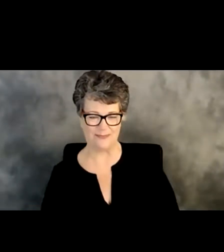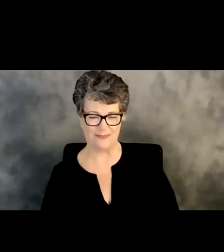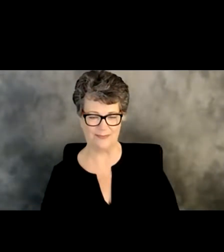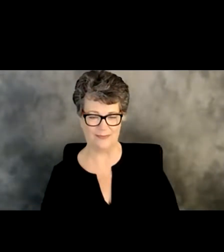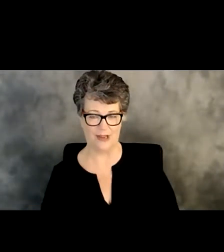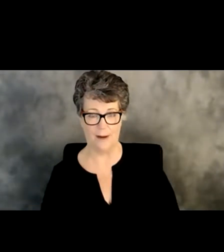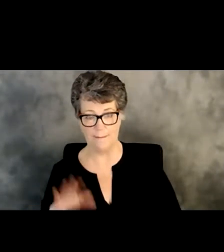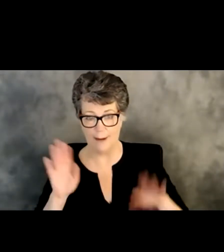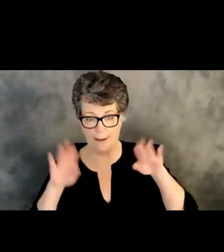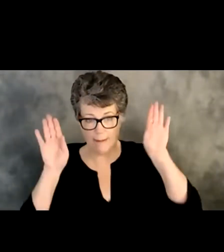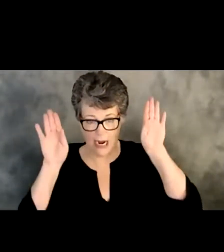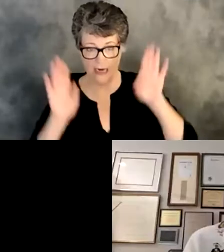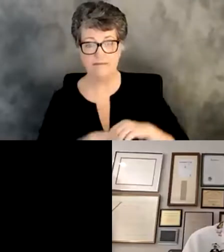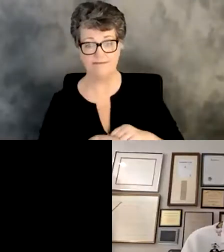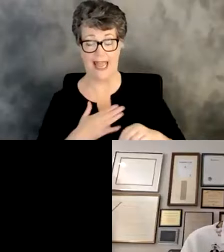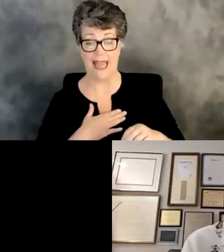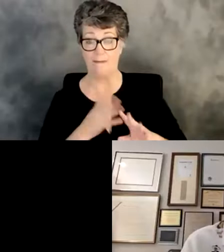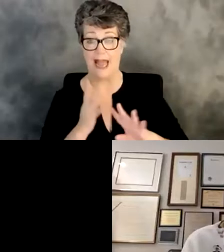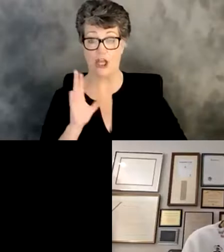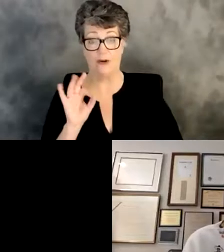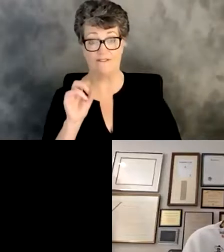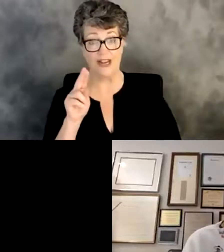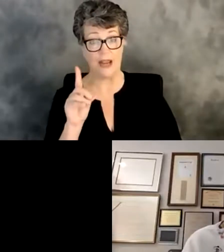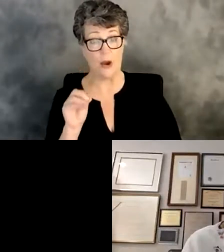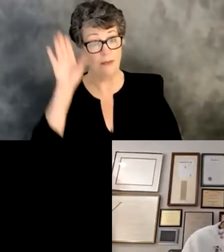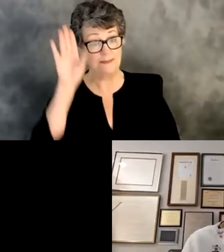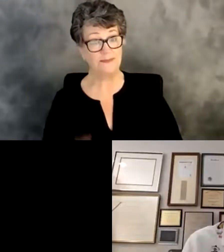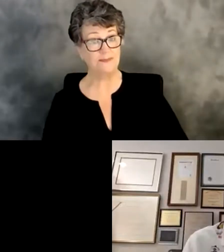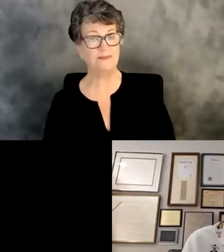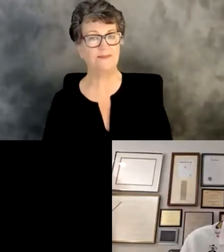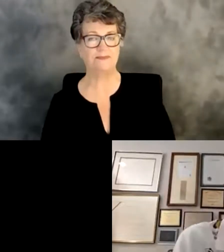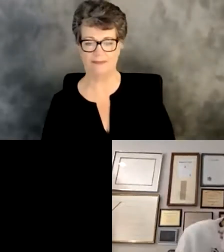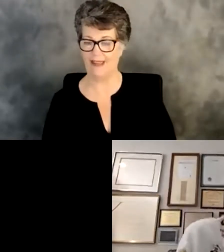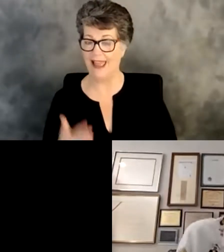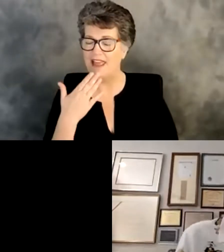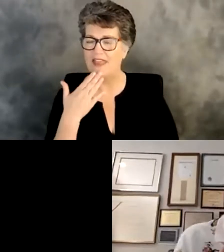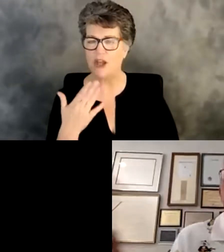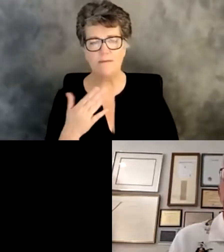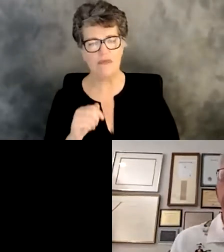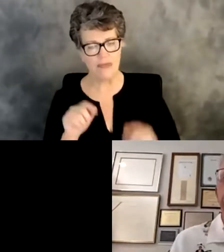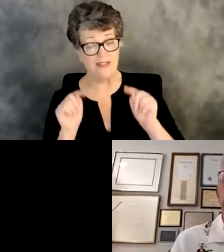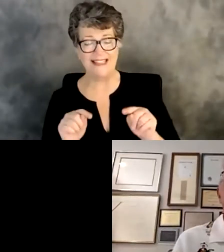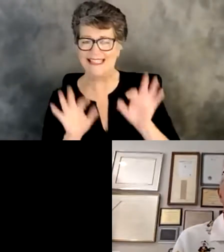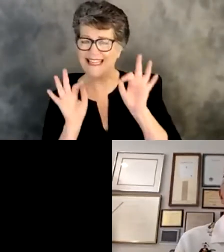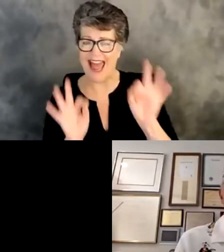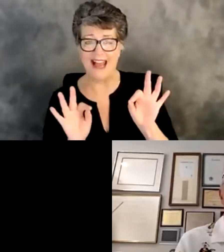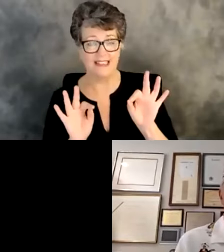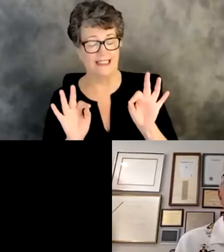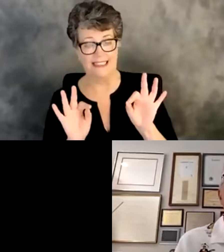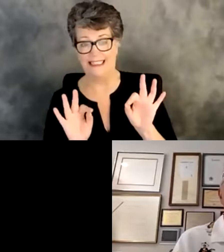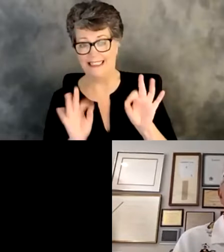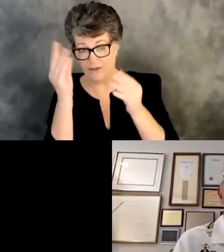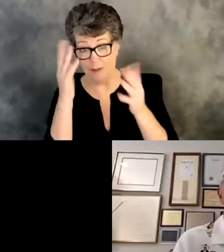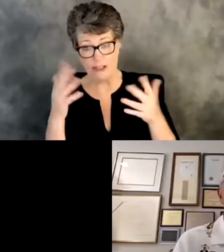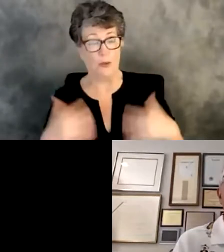I see in my queue, Fernando, your hand's up first. Well, thank you. This is an excellent dashboard, and boy,